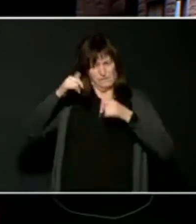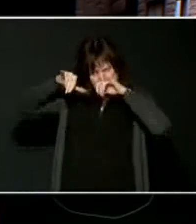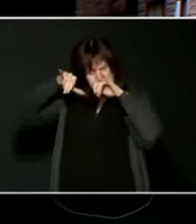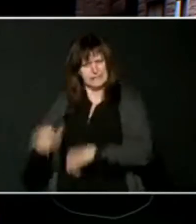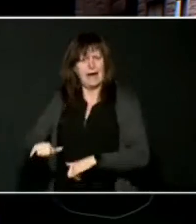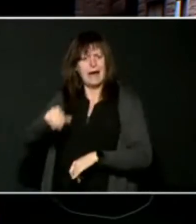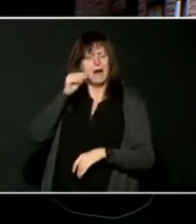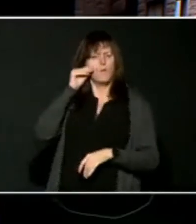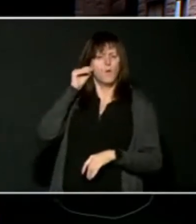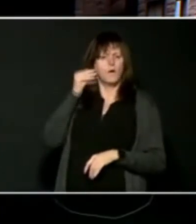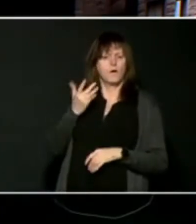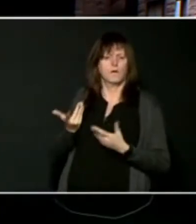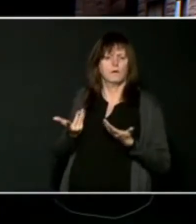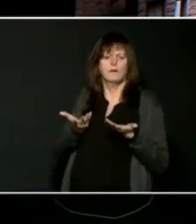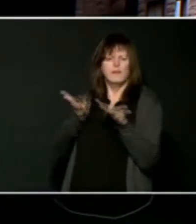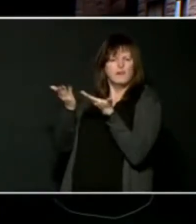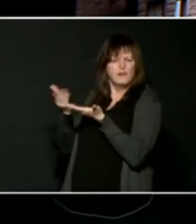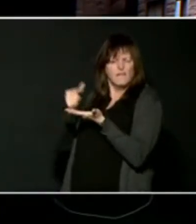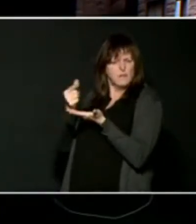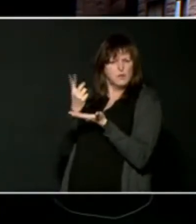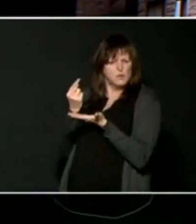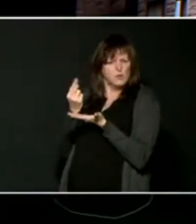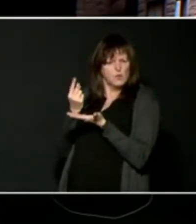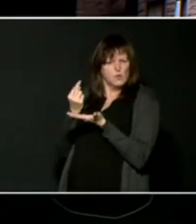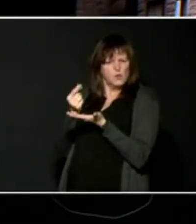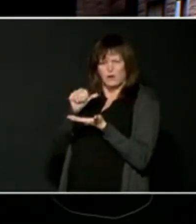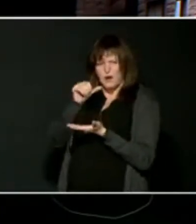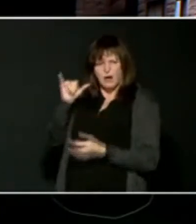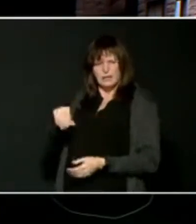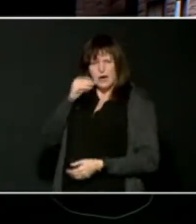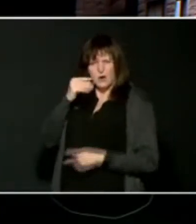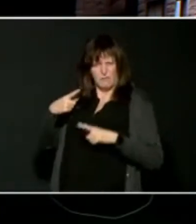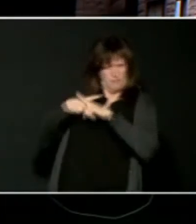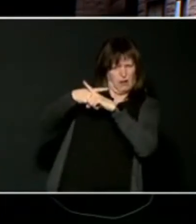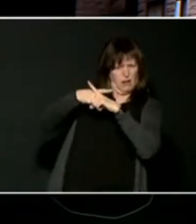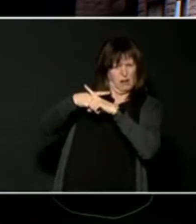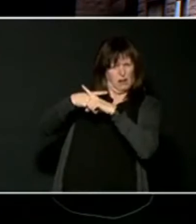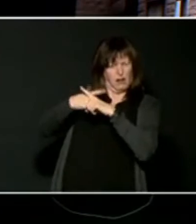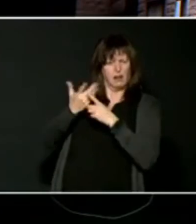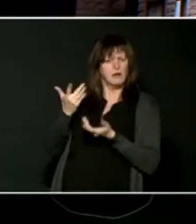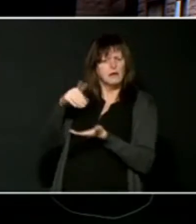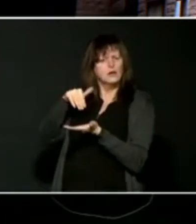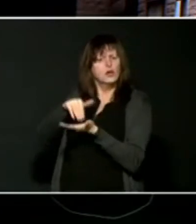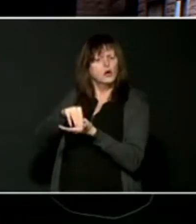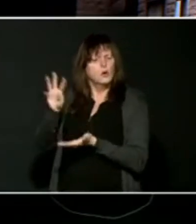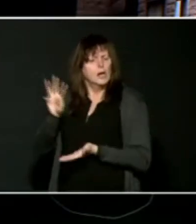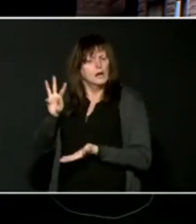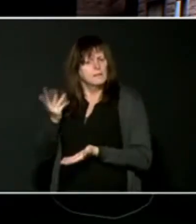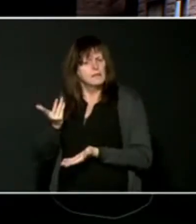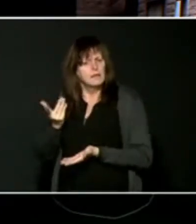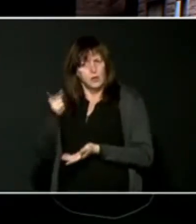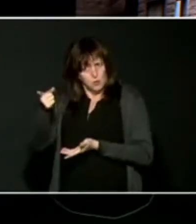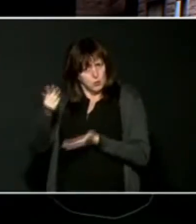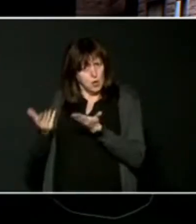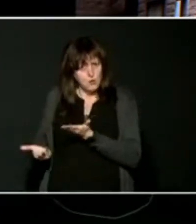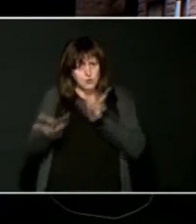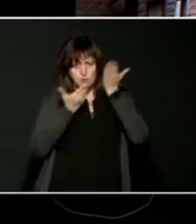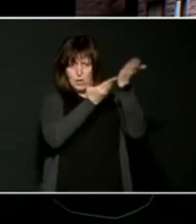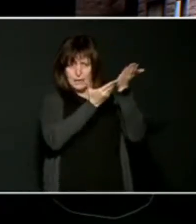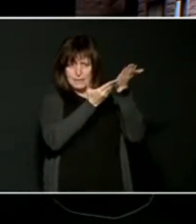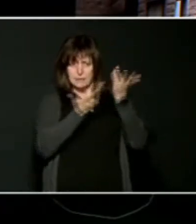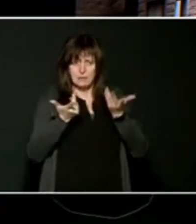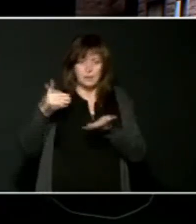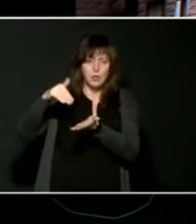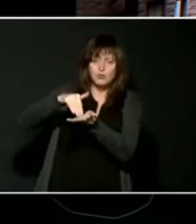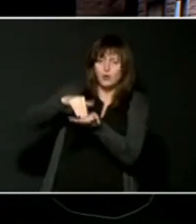they are not doing stay-at-home orders. So, Dr. Williams, is this what you recommended? And Dr. Brown, do you have